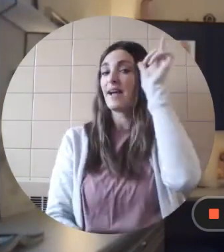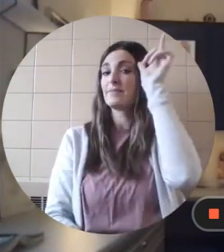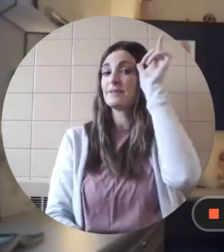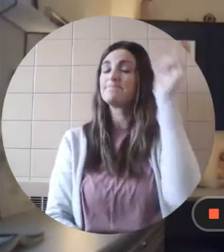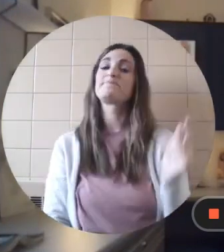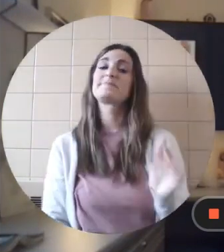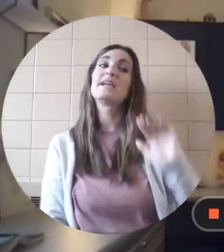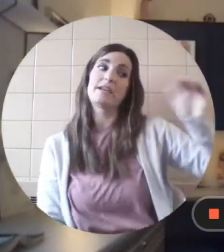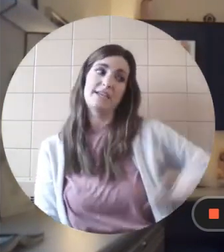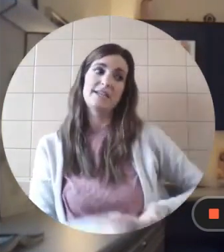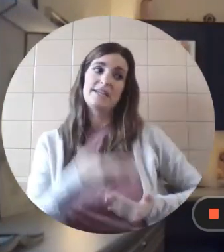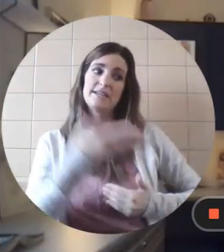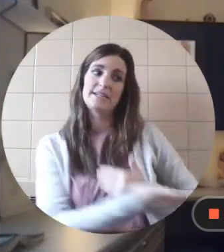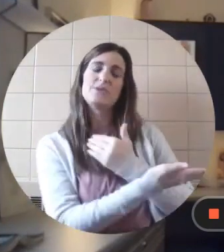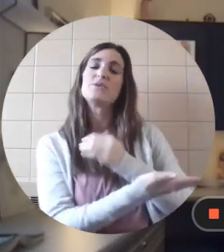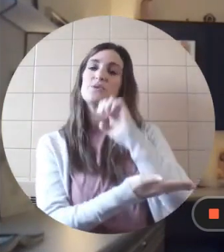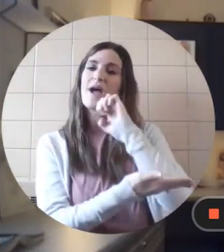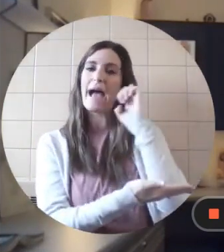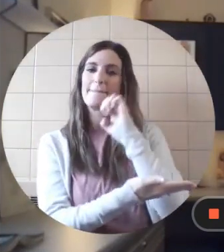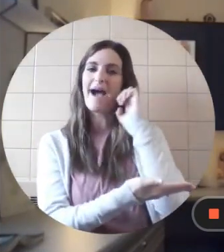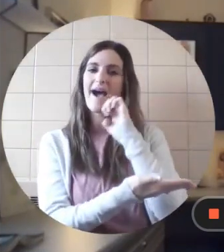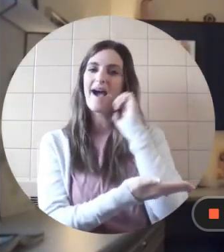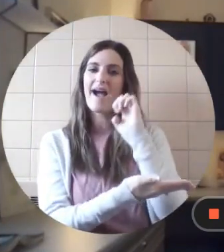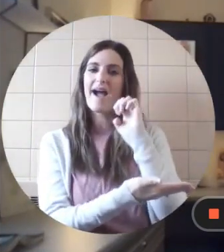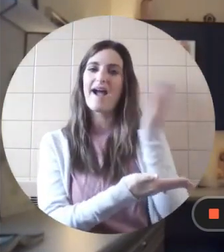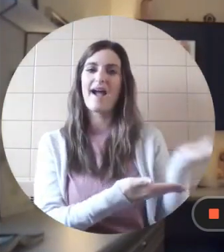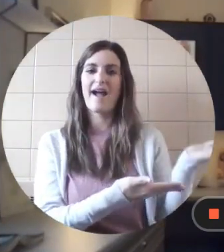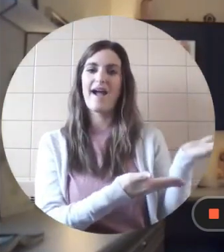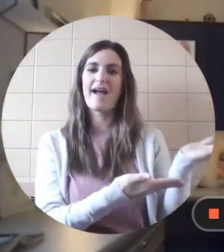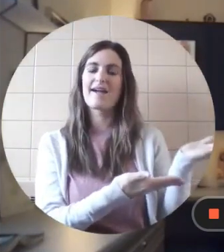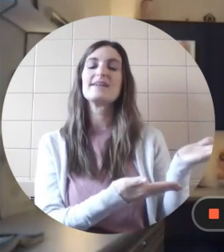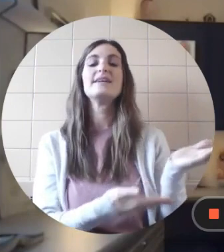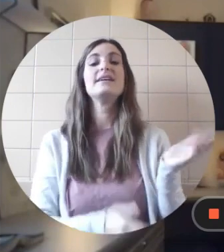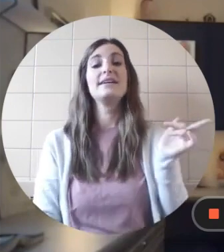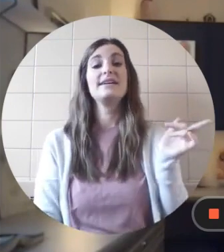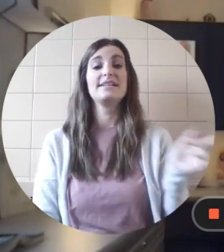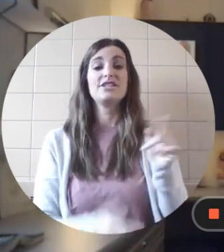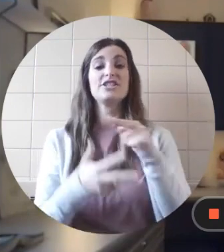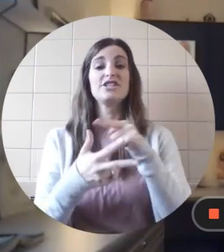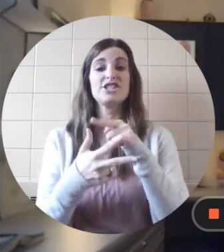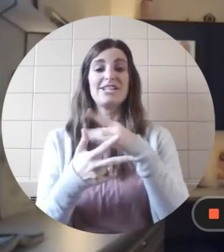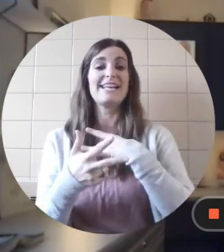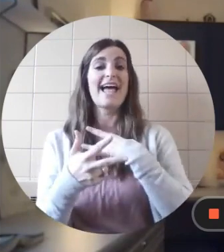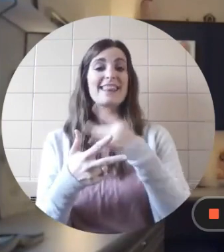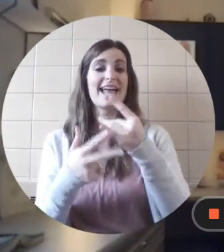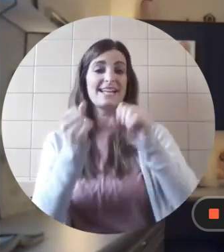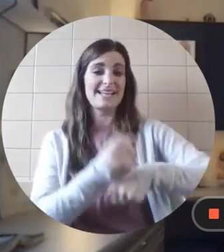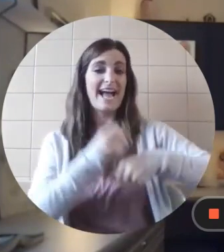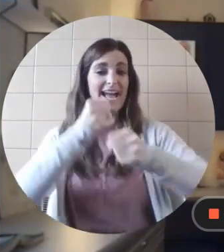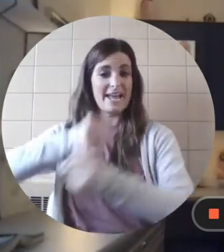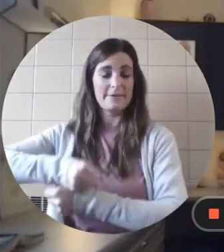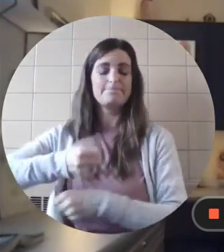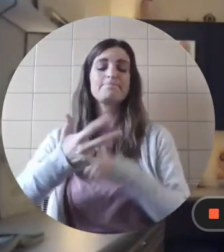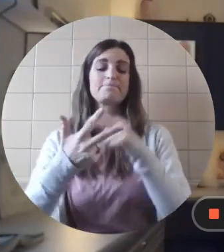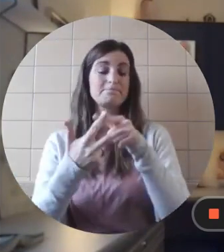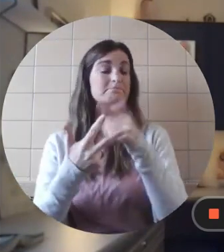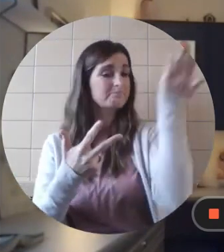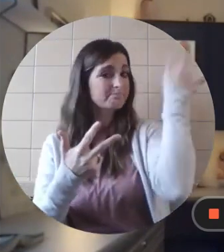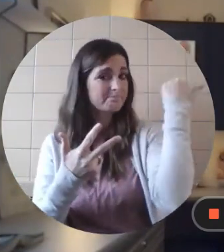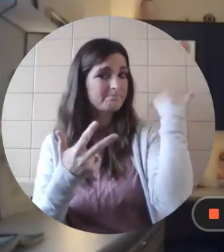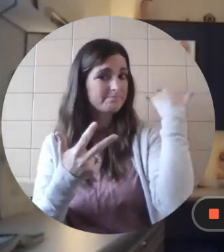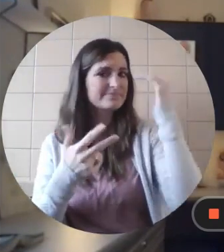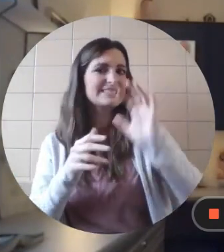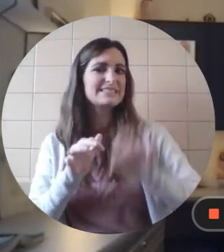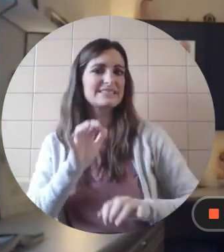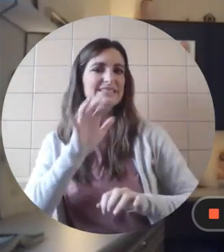my friend Emma, Jack said loudly, like he was an announcer at a basketball game. Emma likes to go kayaking. Emma once climbed Mount